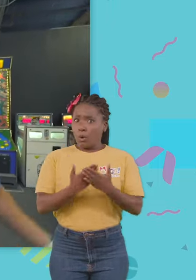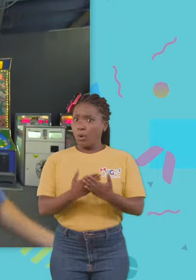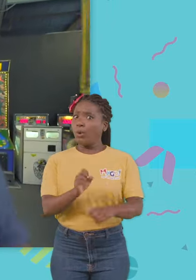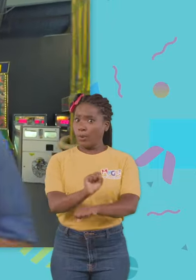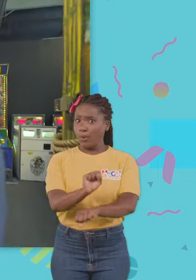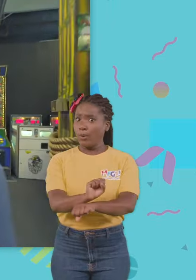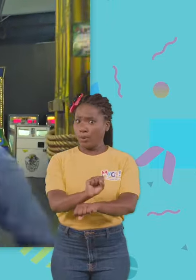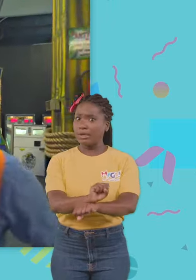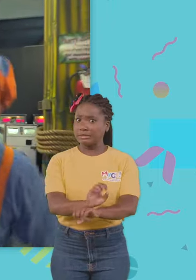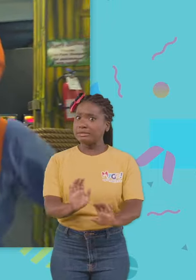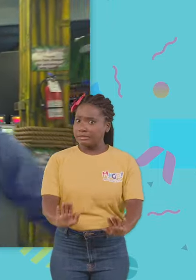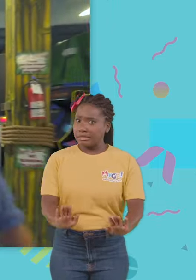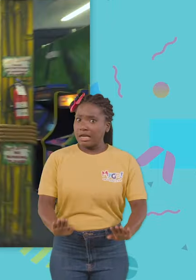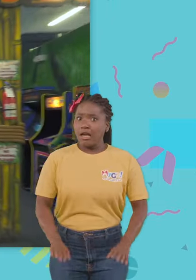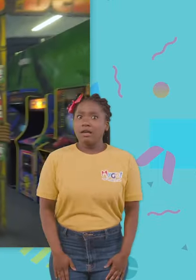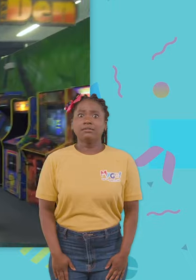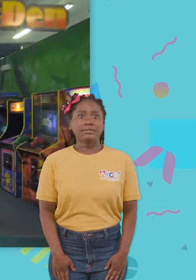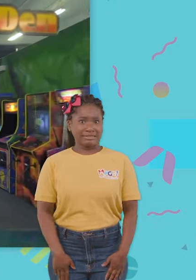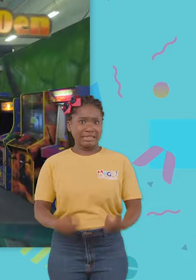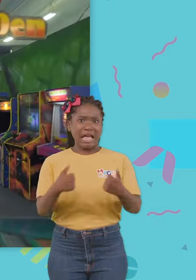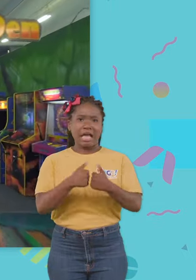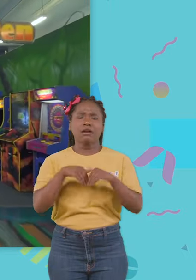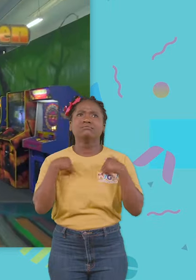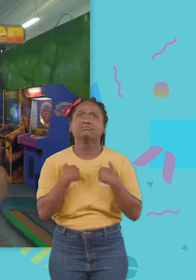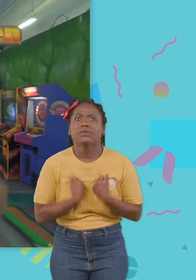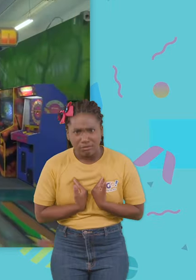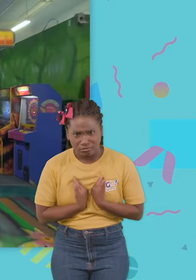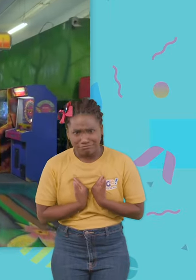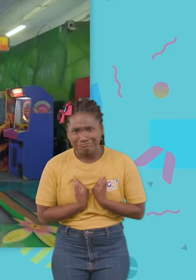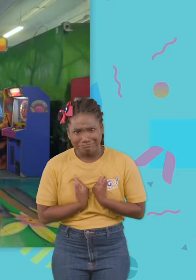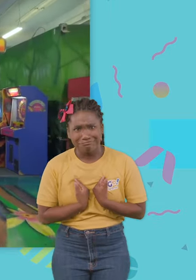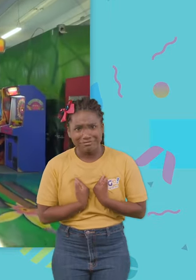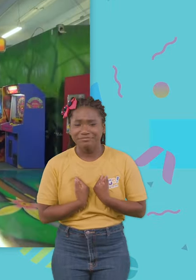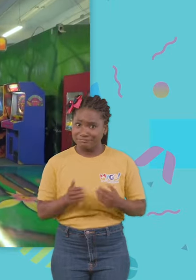Good job! Whoa! That was so tiring!